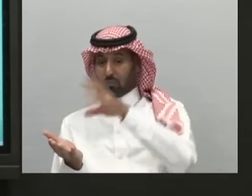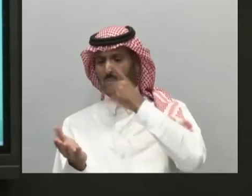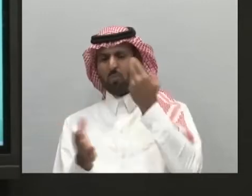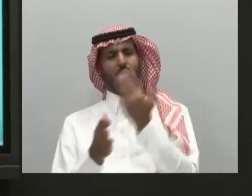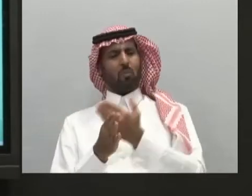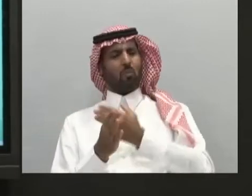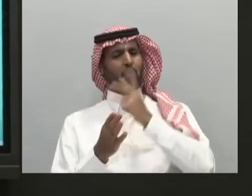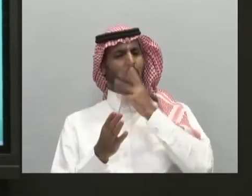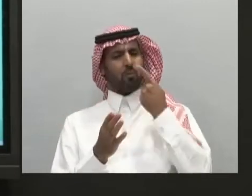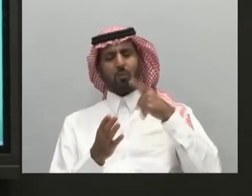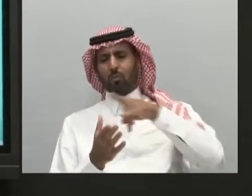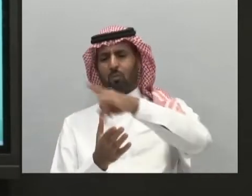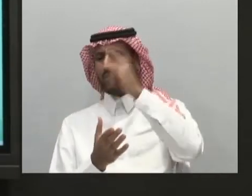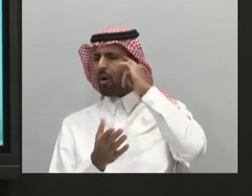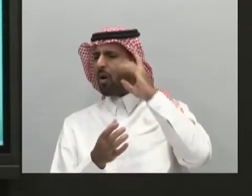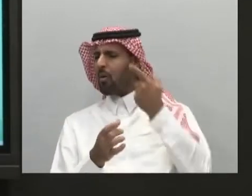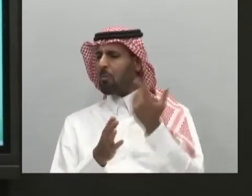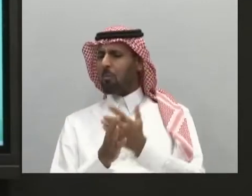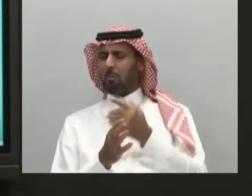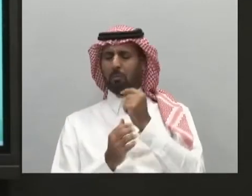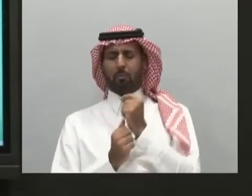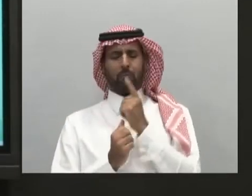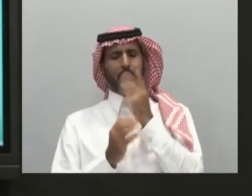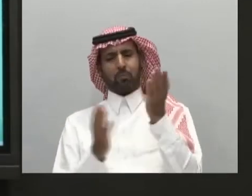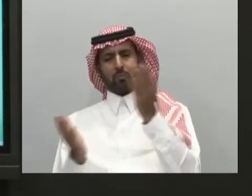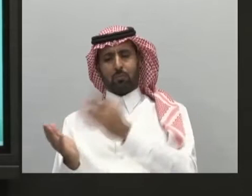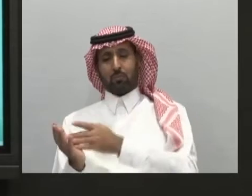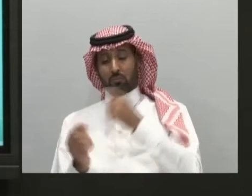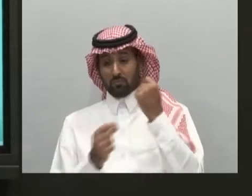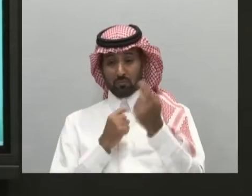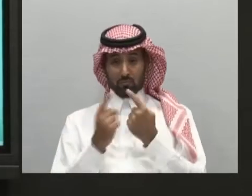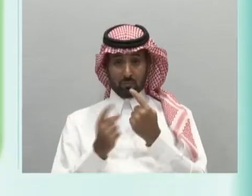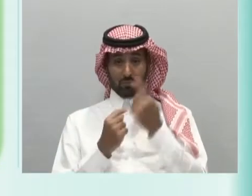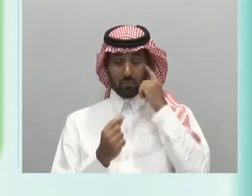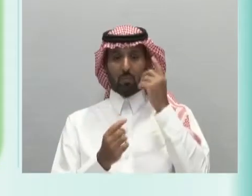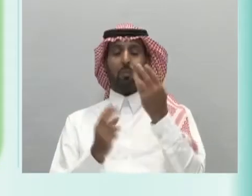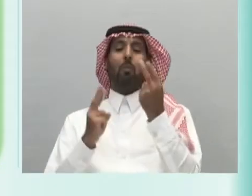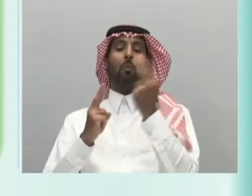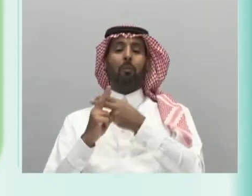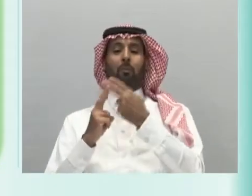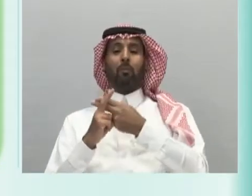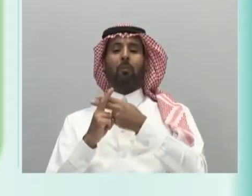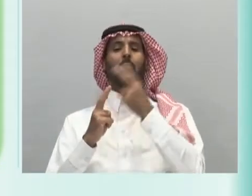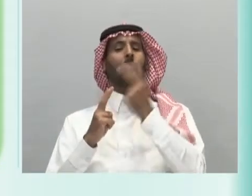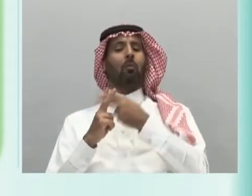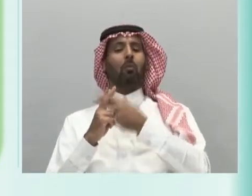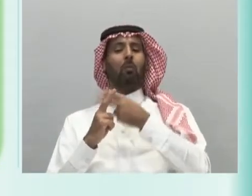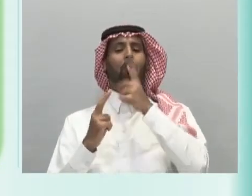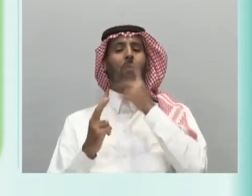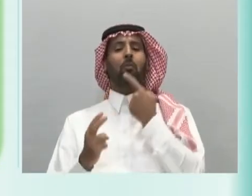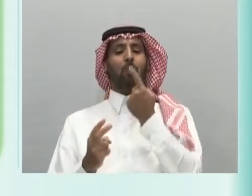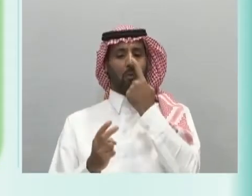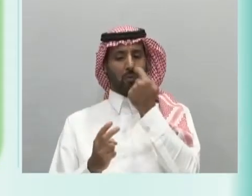you prefer in your travel and so on. Next, also we're going to discuss the hotels and